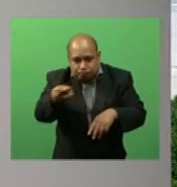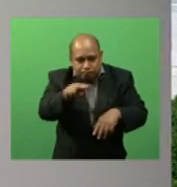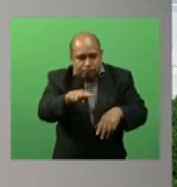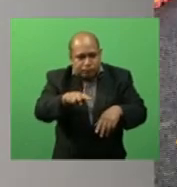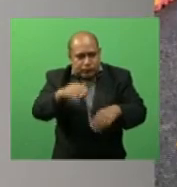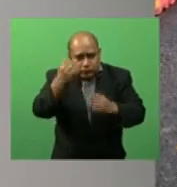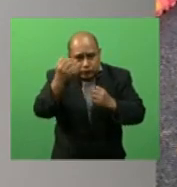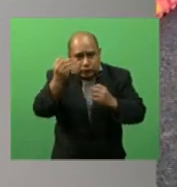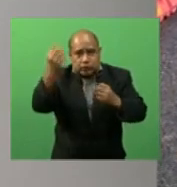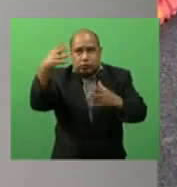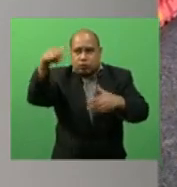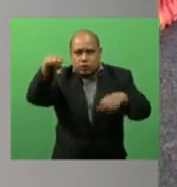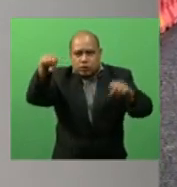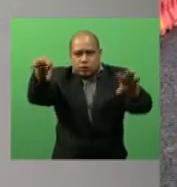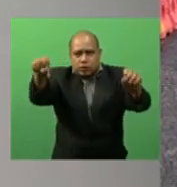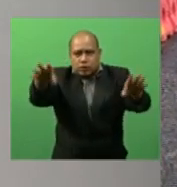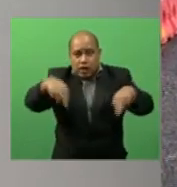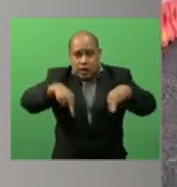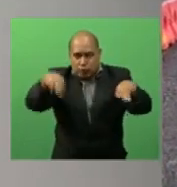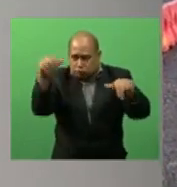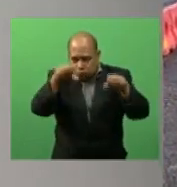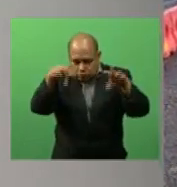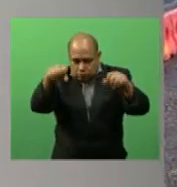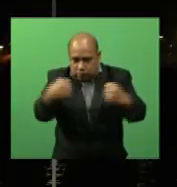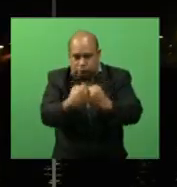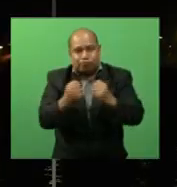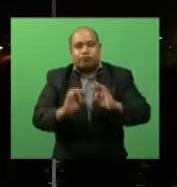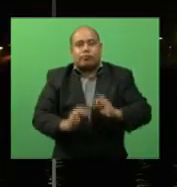incidents. Kritika Kumar, FBC News.